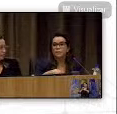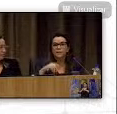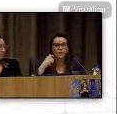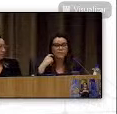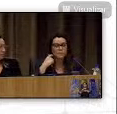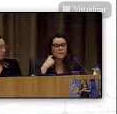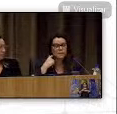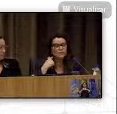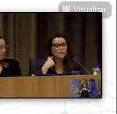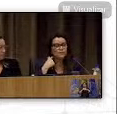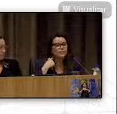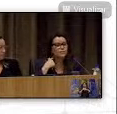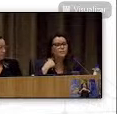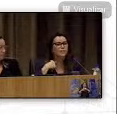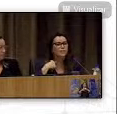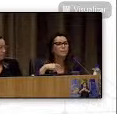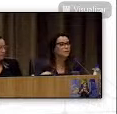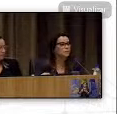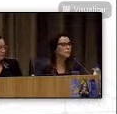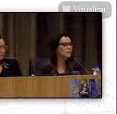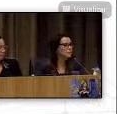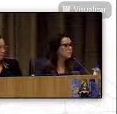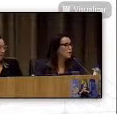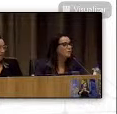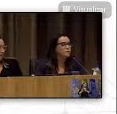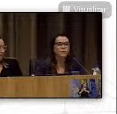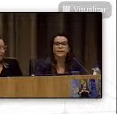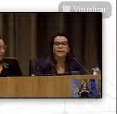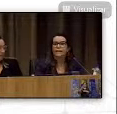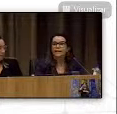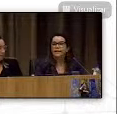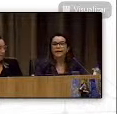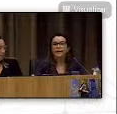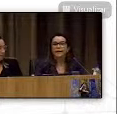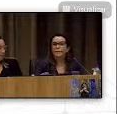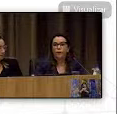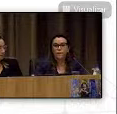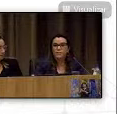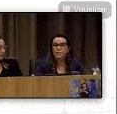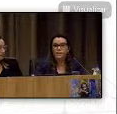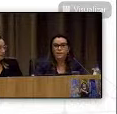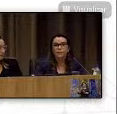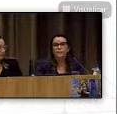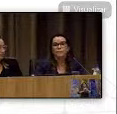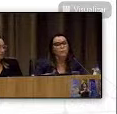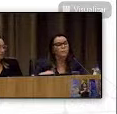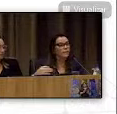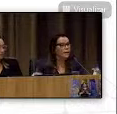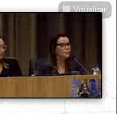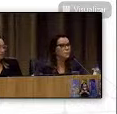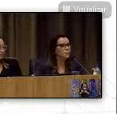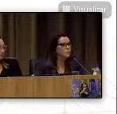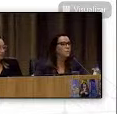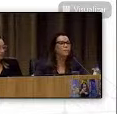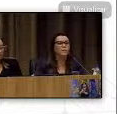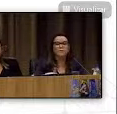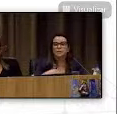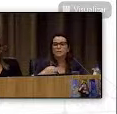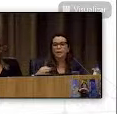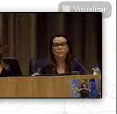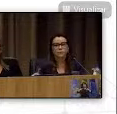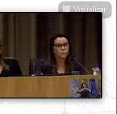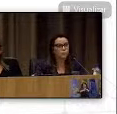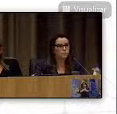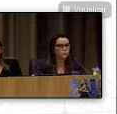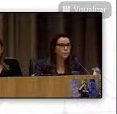to attend COVID patients. So during the pandemic, this hospital was organized. We